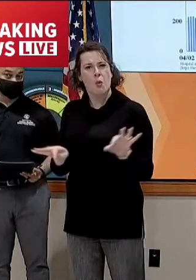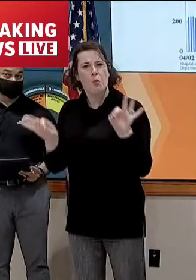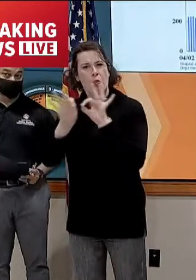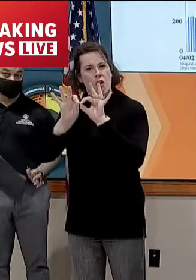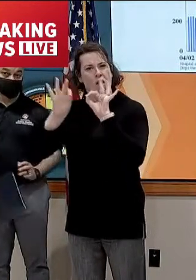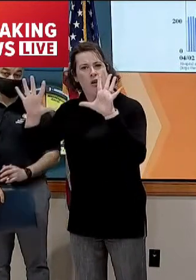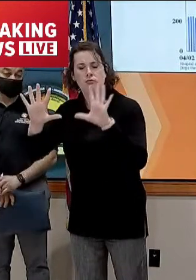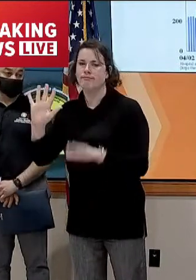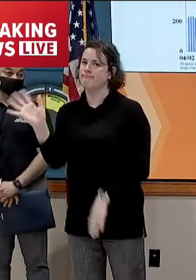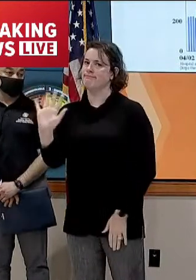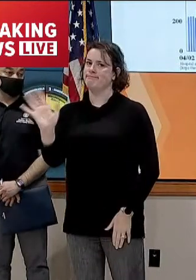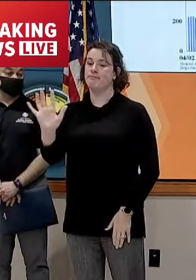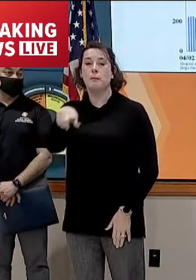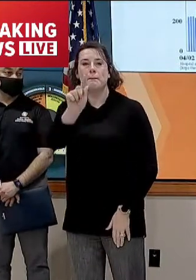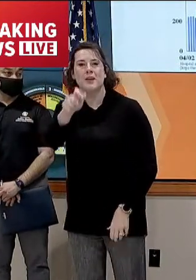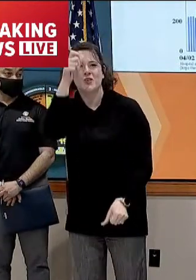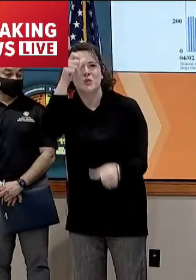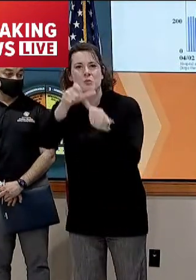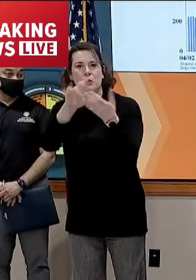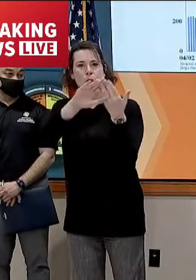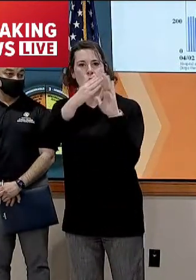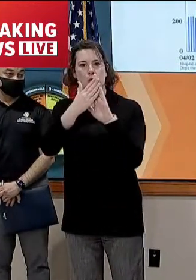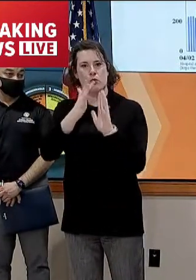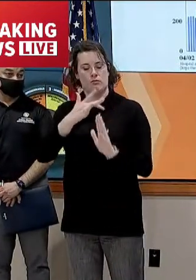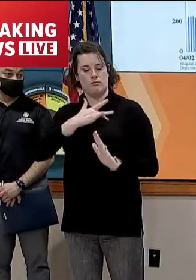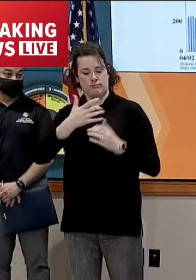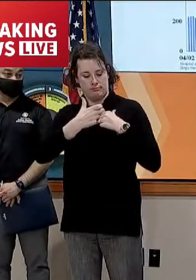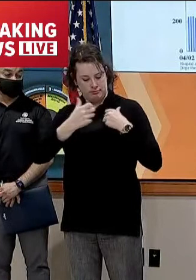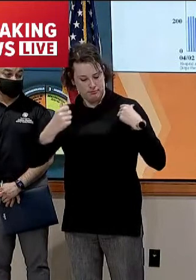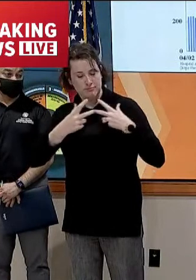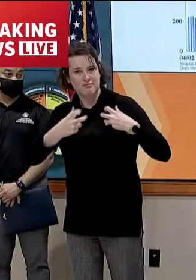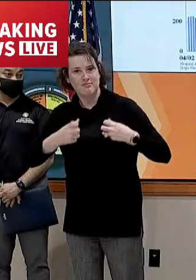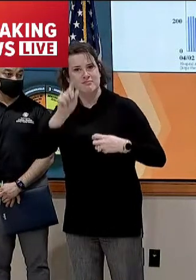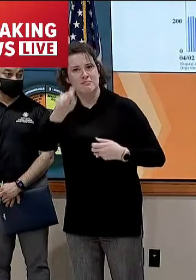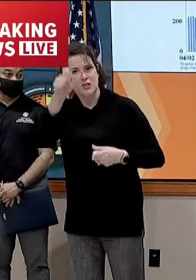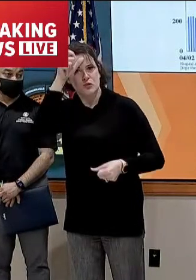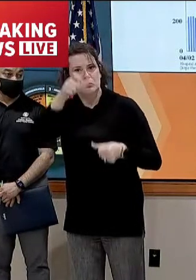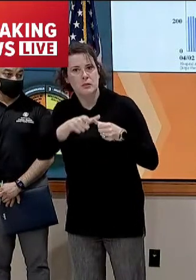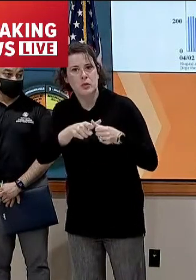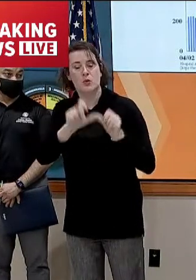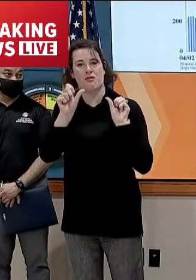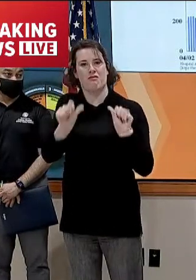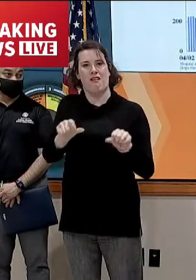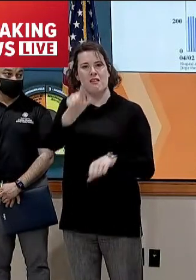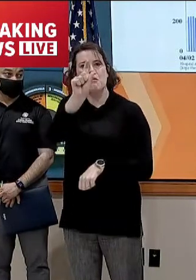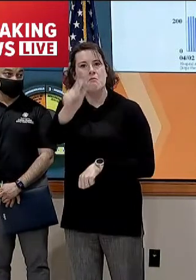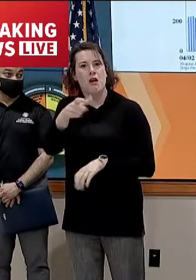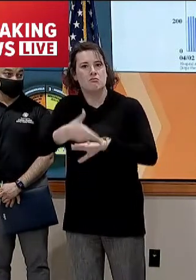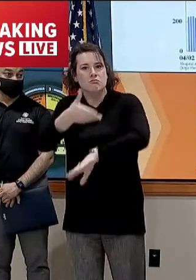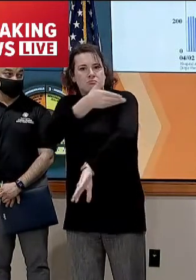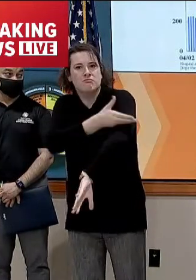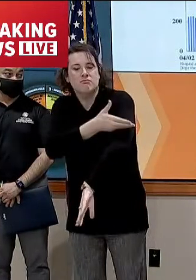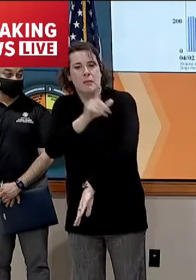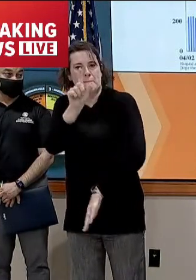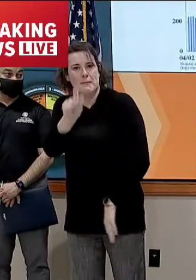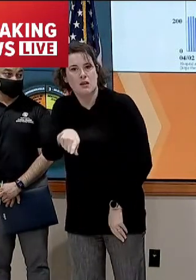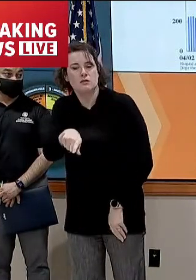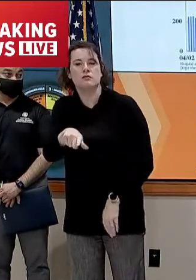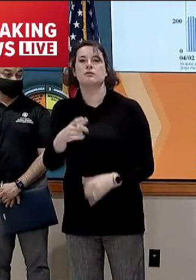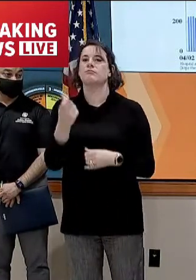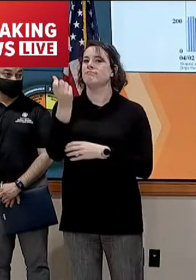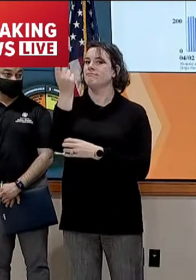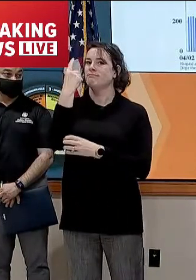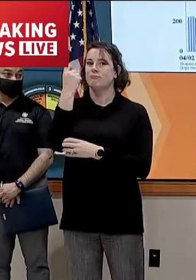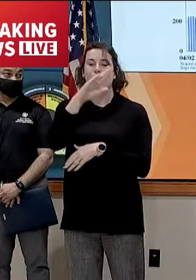we are as a community. We can and must do more. It is for these reasons I'm calling once again on